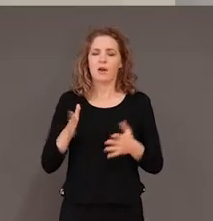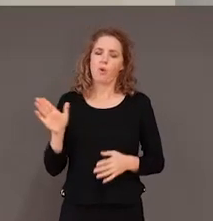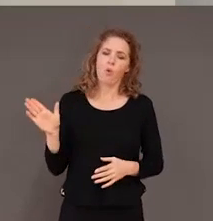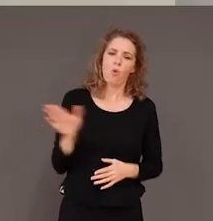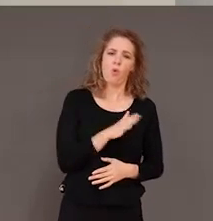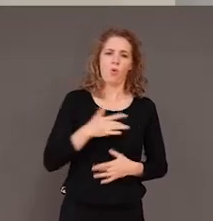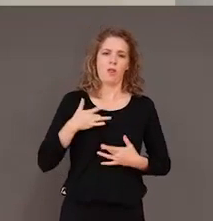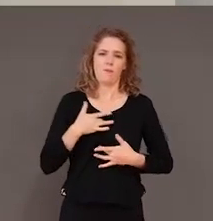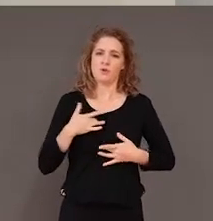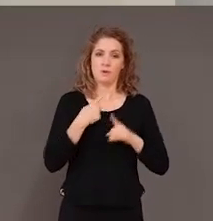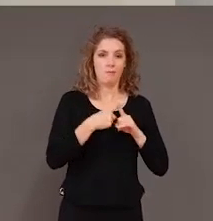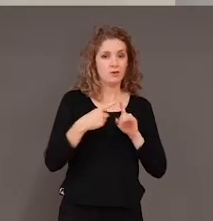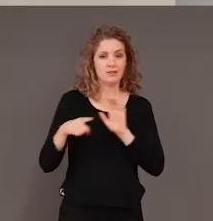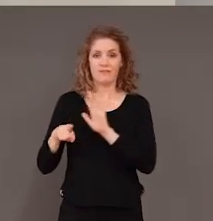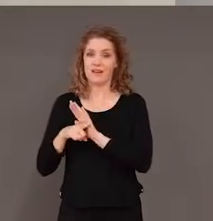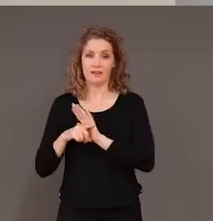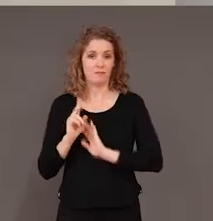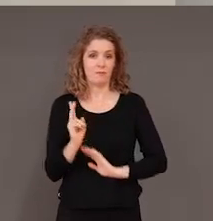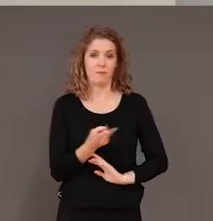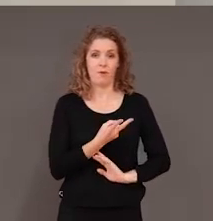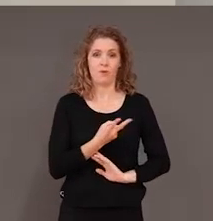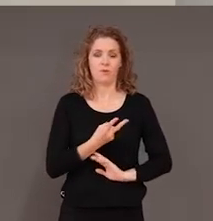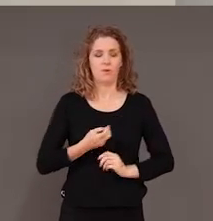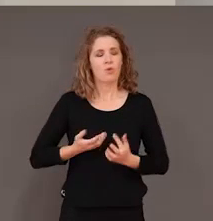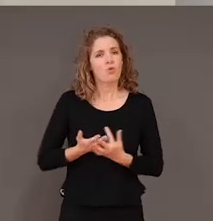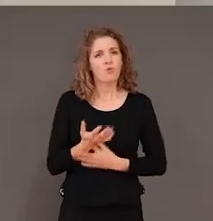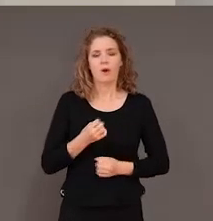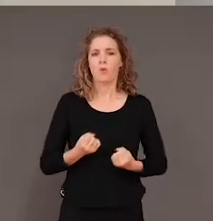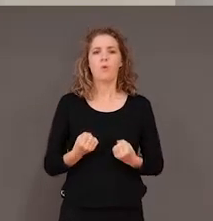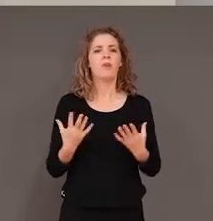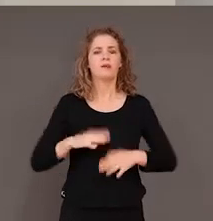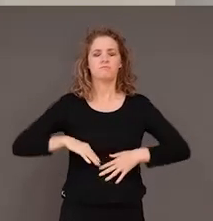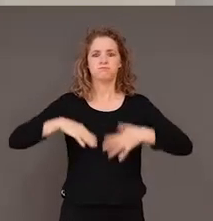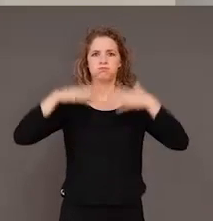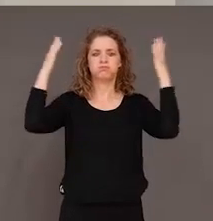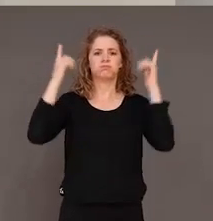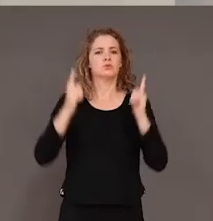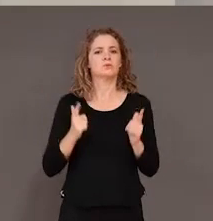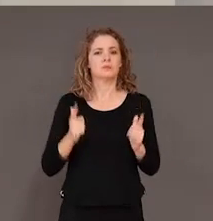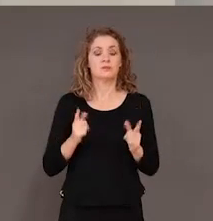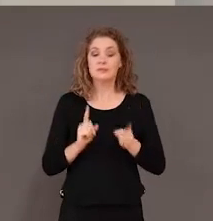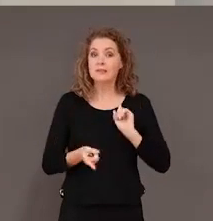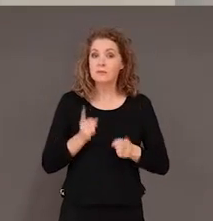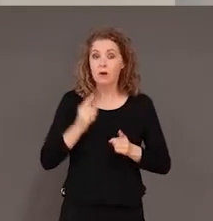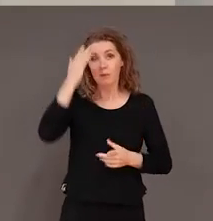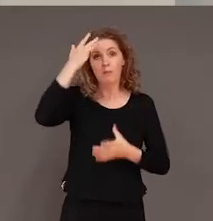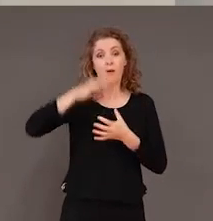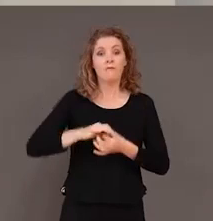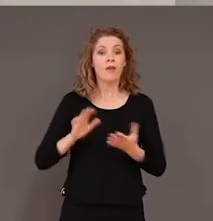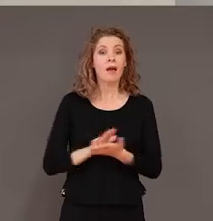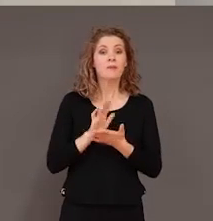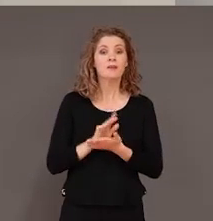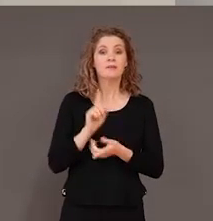accept all these emotions to flow through us without us being overwhelmed. When we are mindful, sometimes we'll be happy